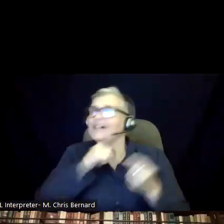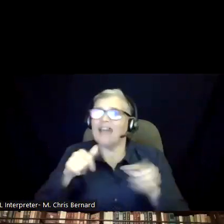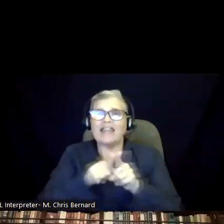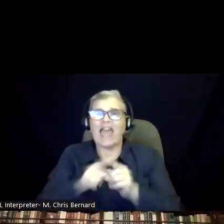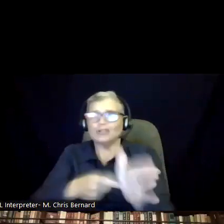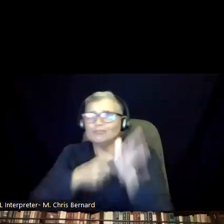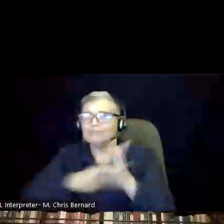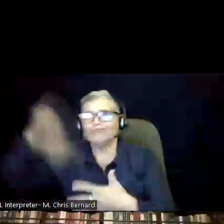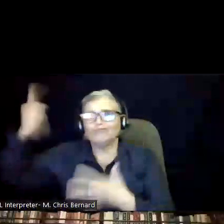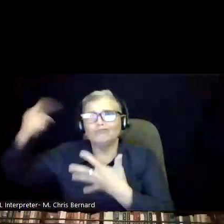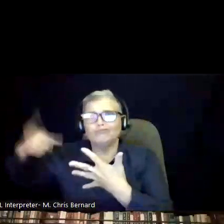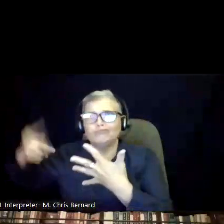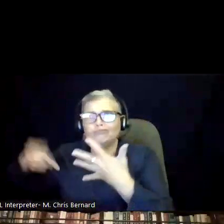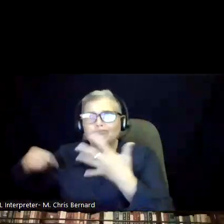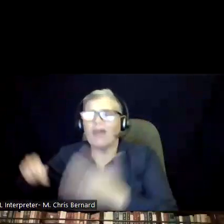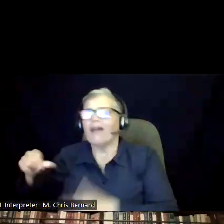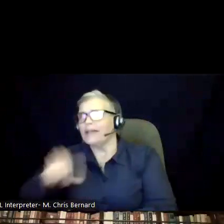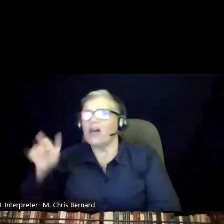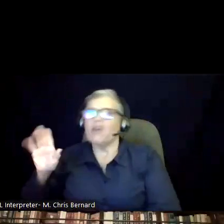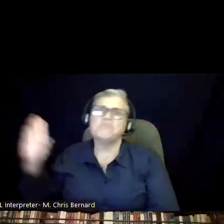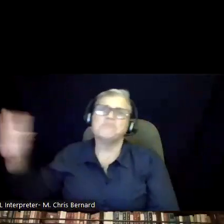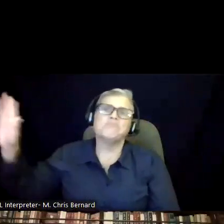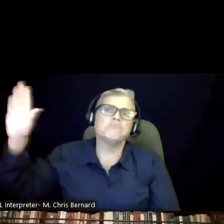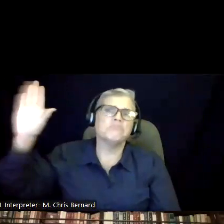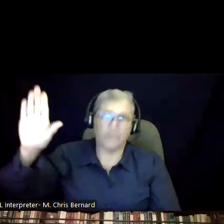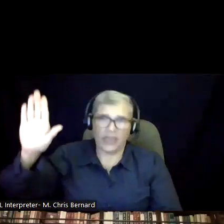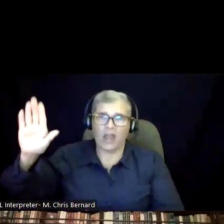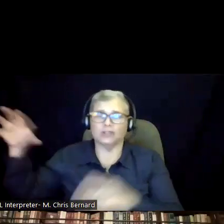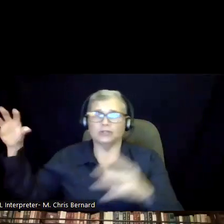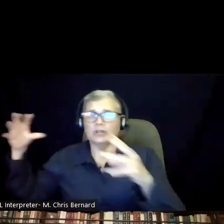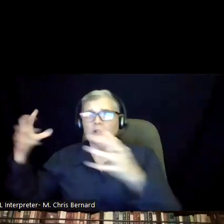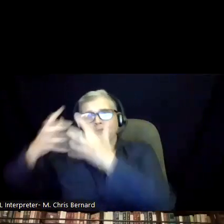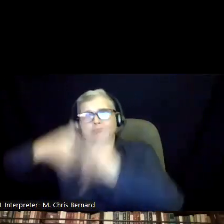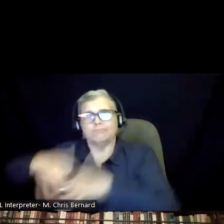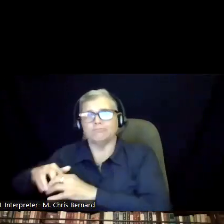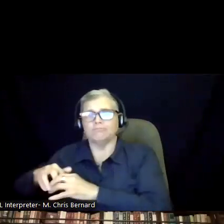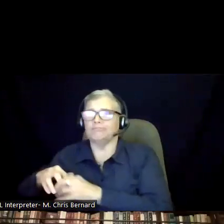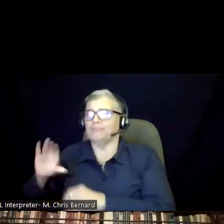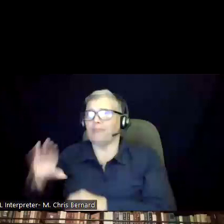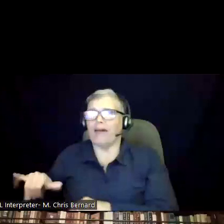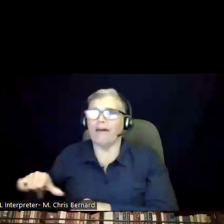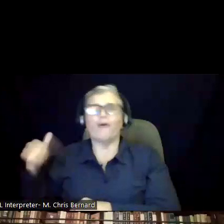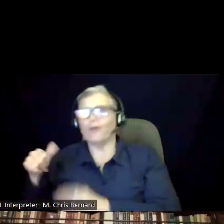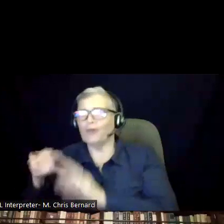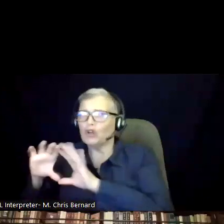other aggregated agendas that have been put together by other coalitions and organizations.